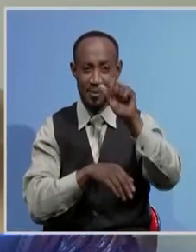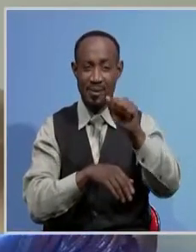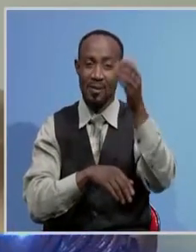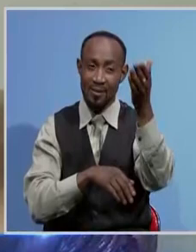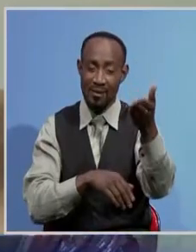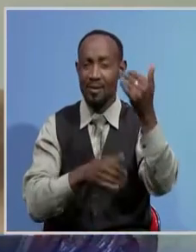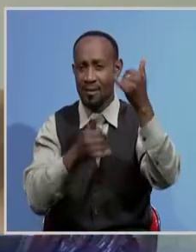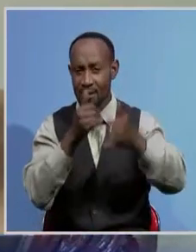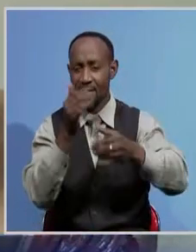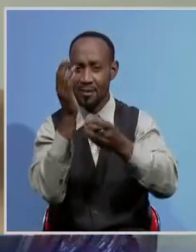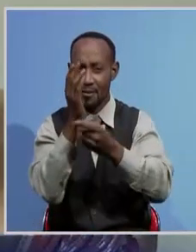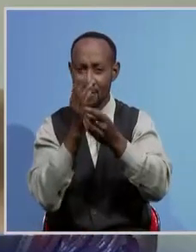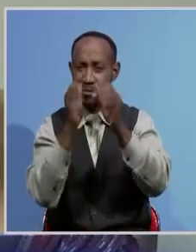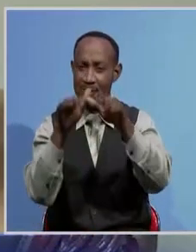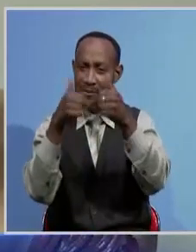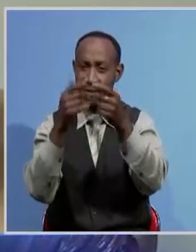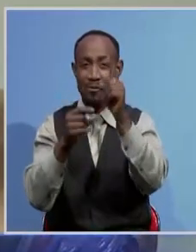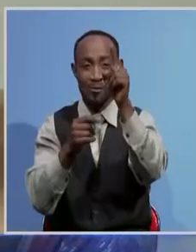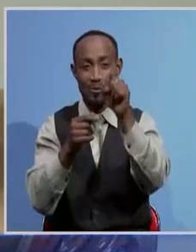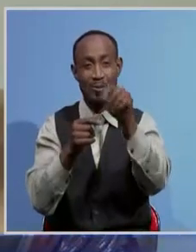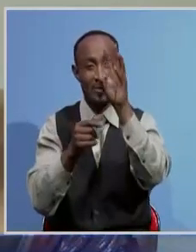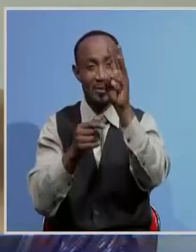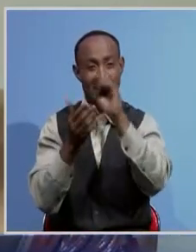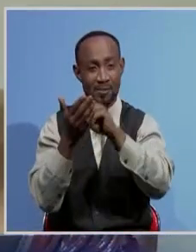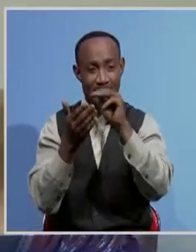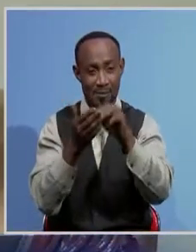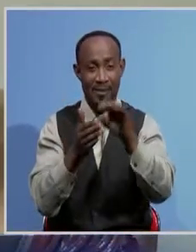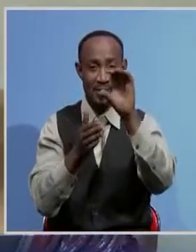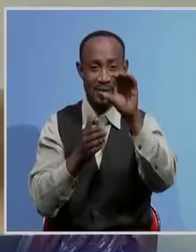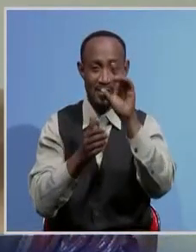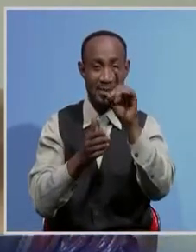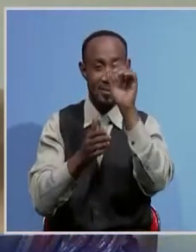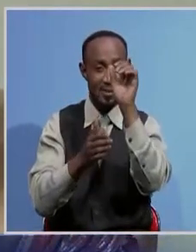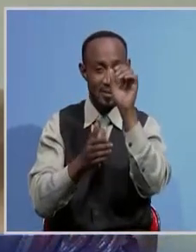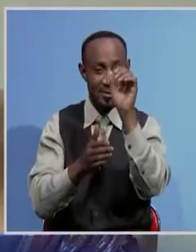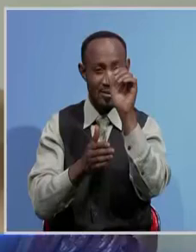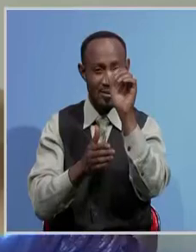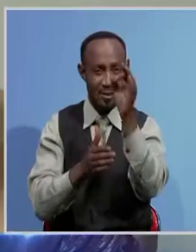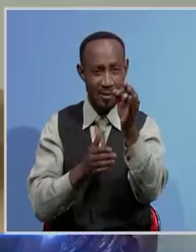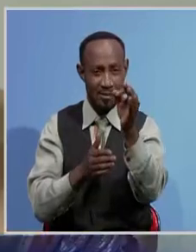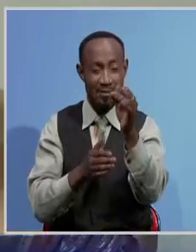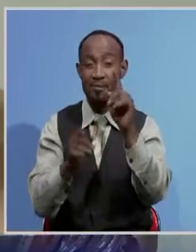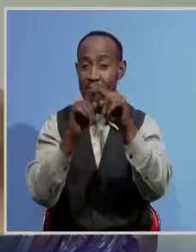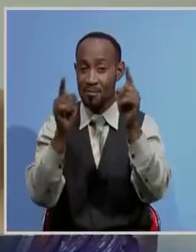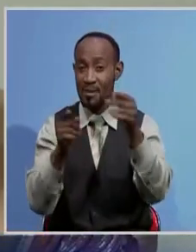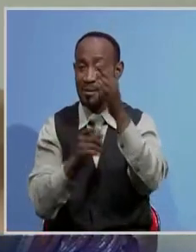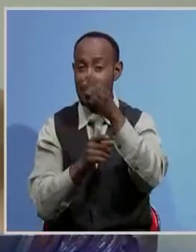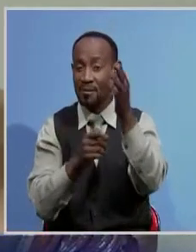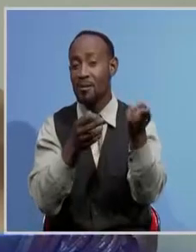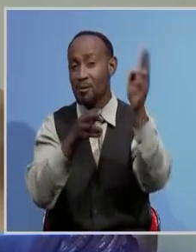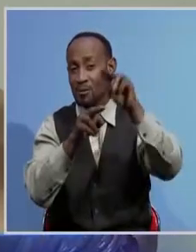to give 1.6 million as CDM. The UPND government has increased it